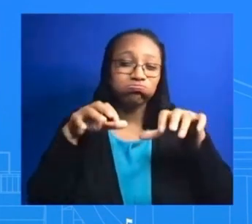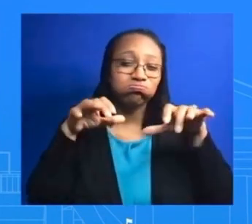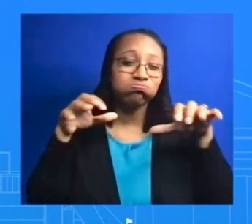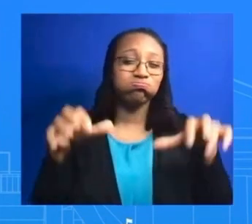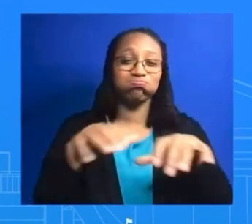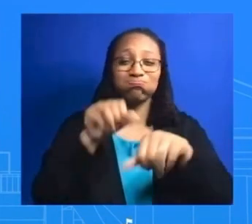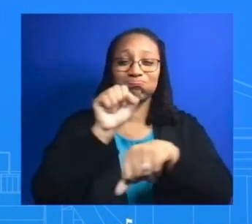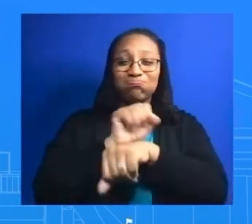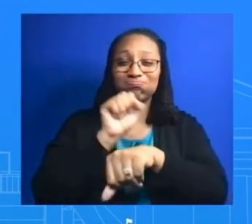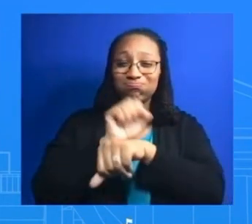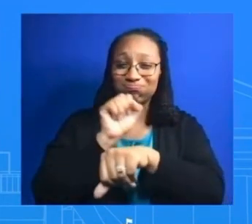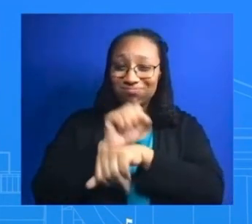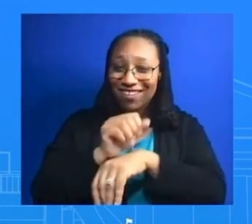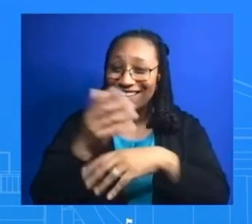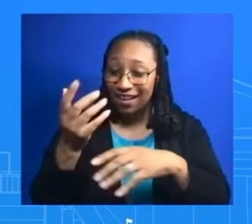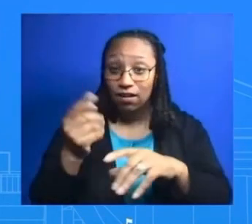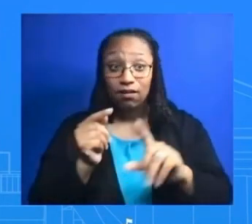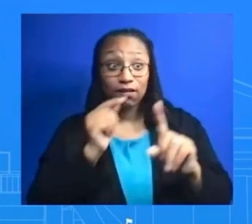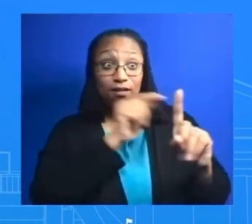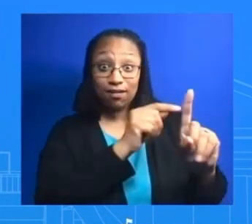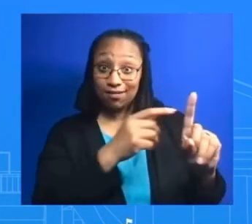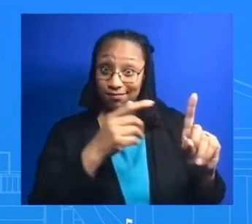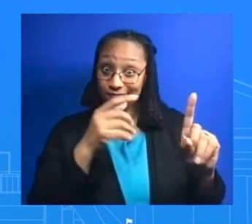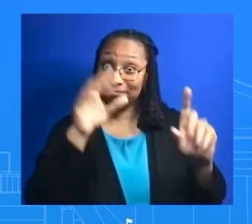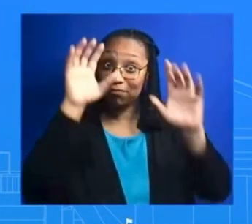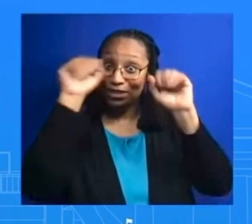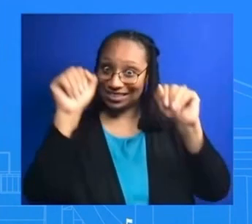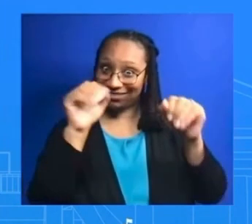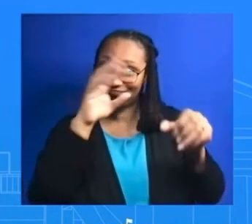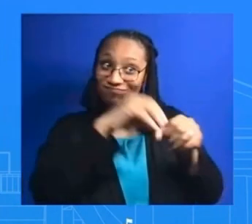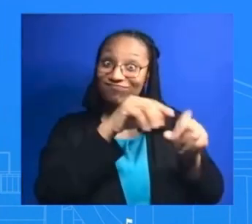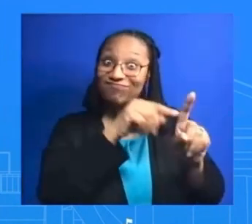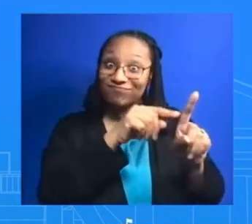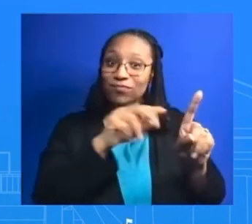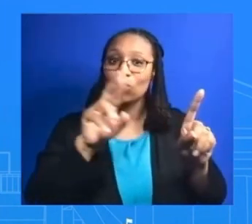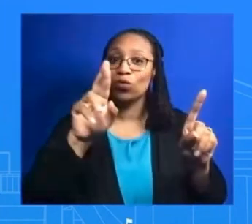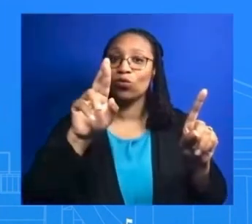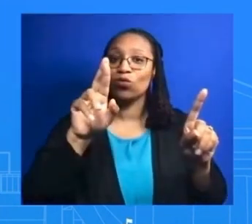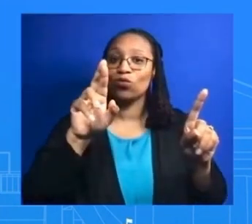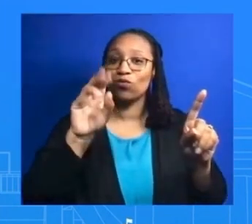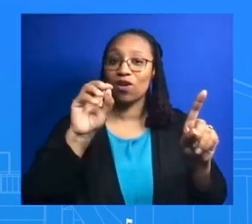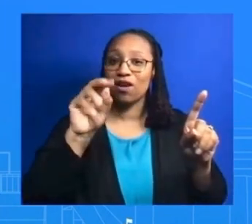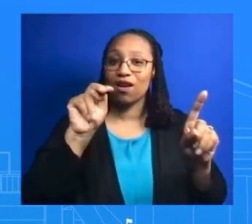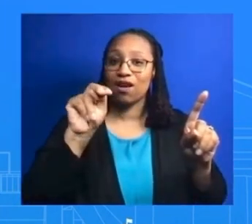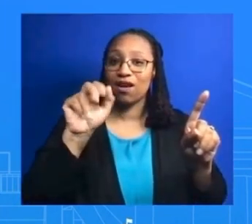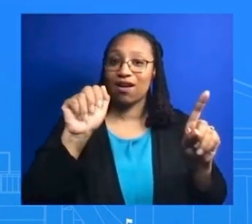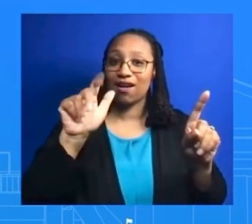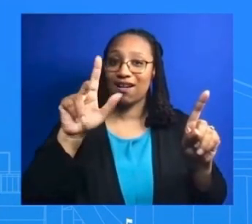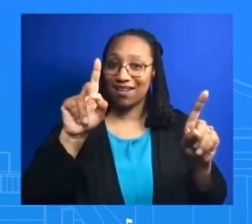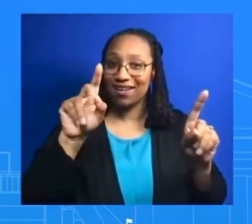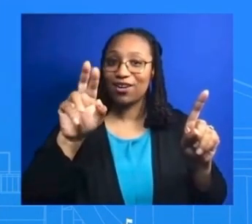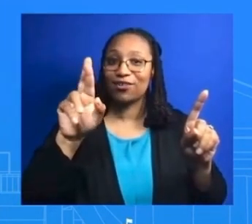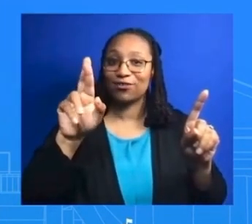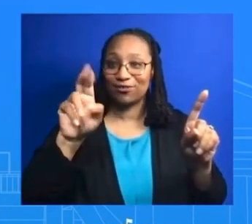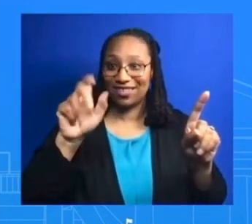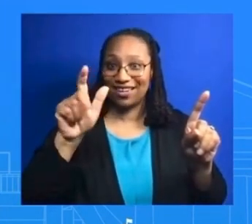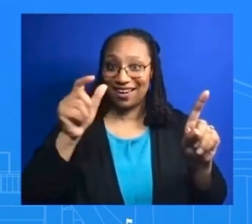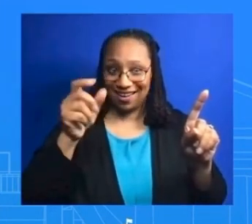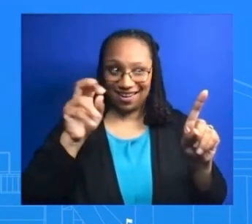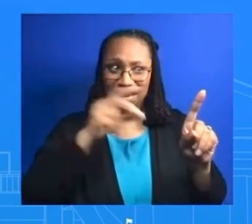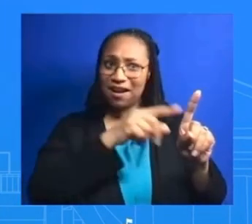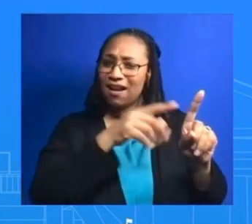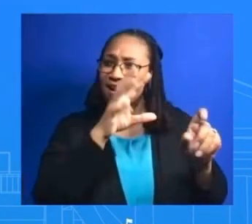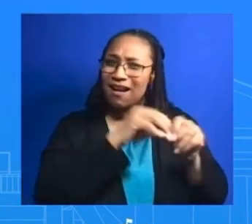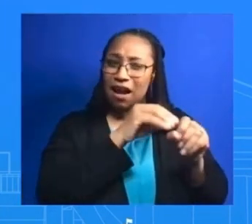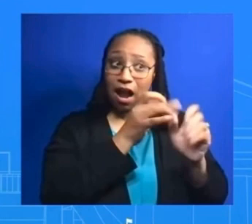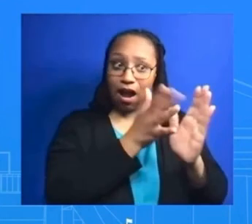right? Not to age you, my friend. You look young, 21. I know he is a friend to many